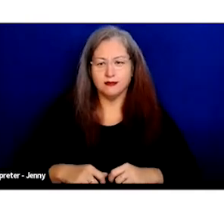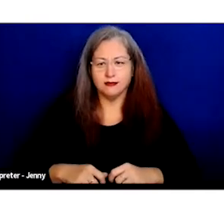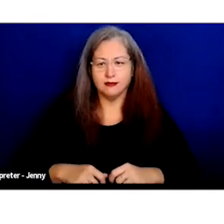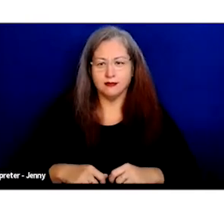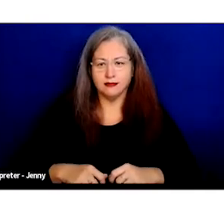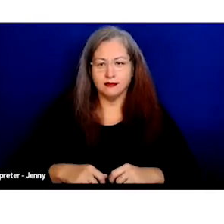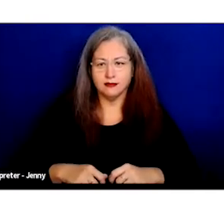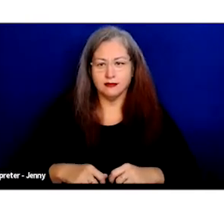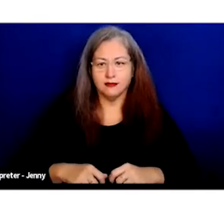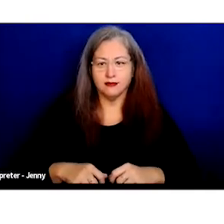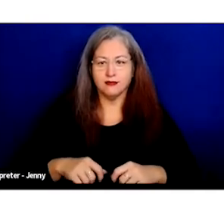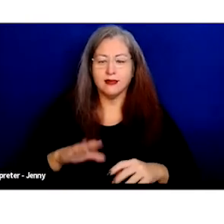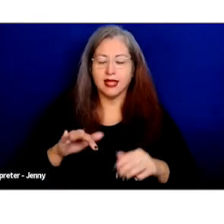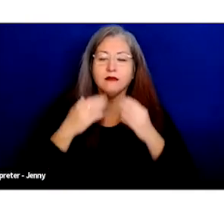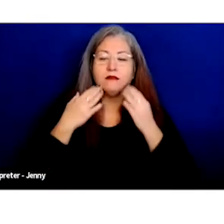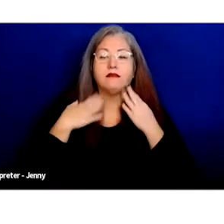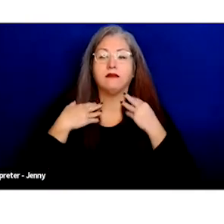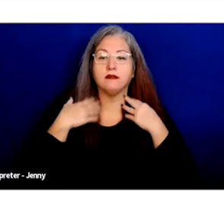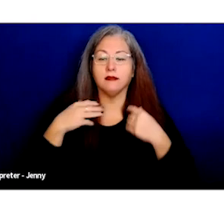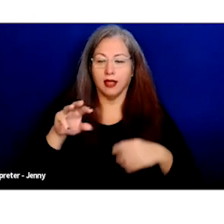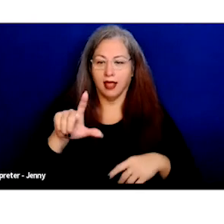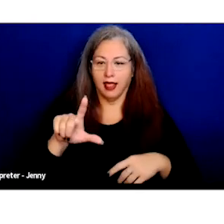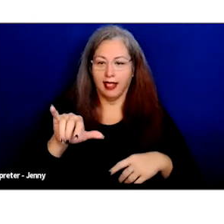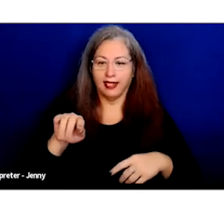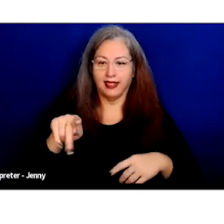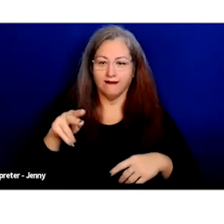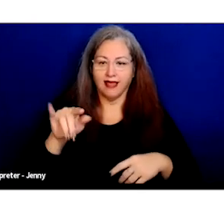Good. Get the lymphatic system right here.